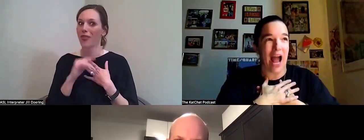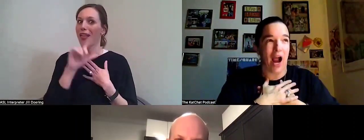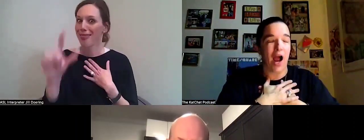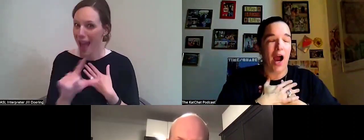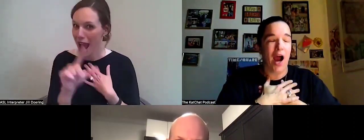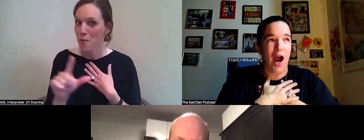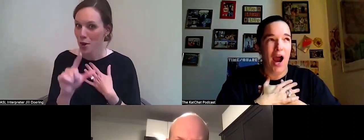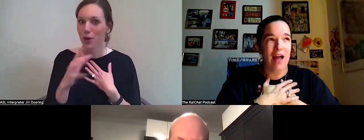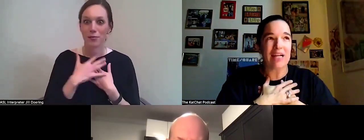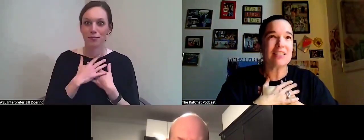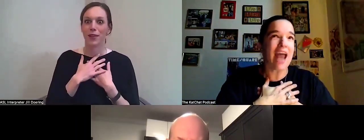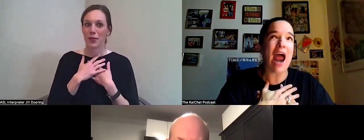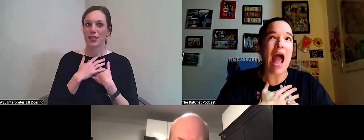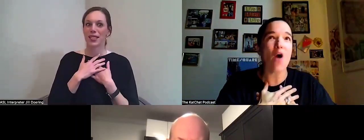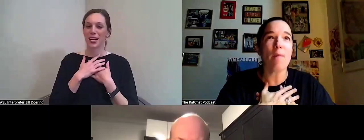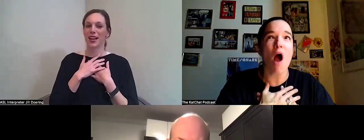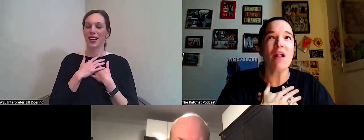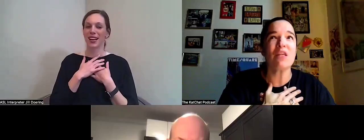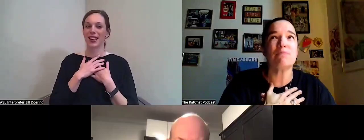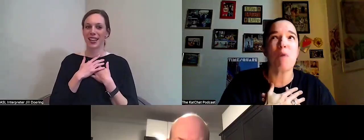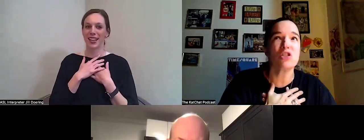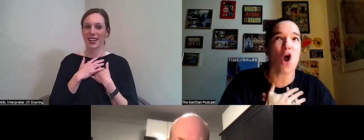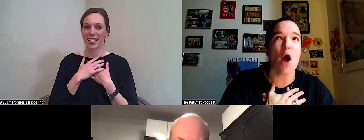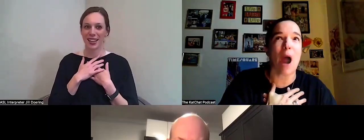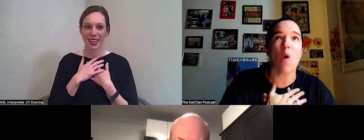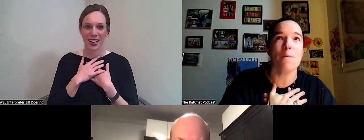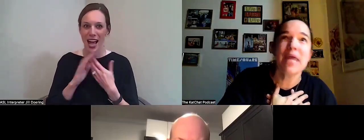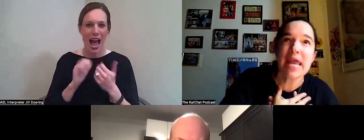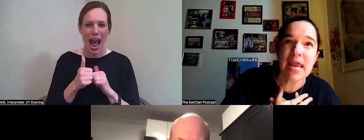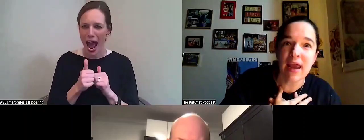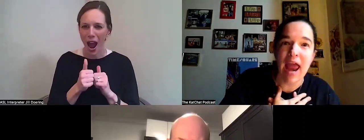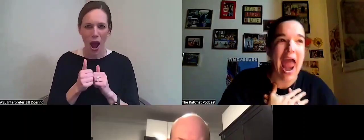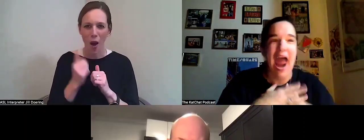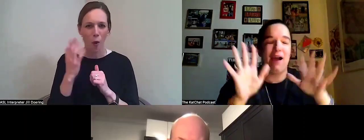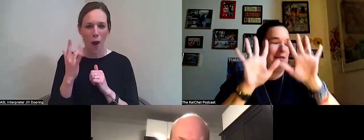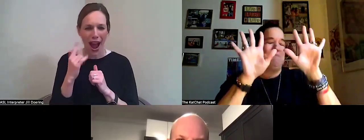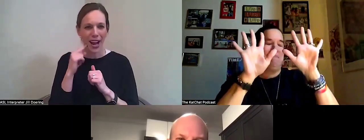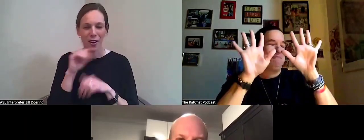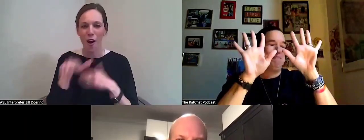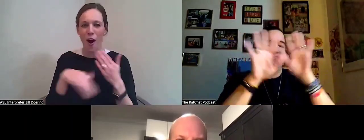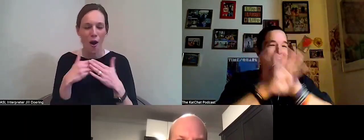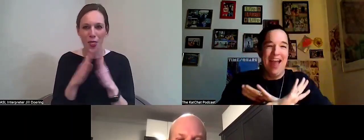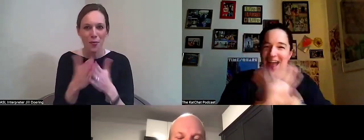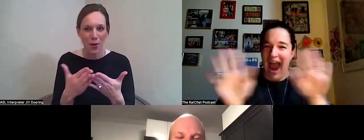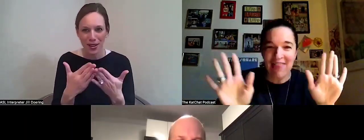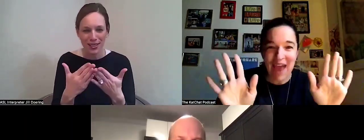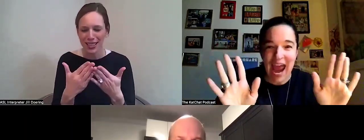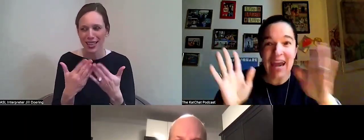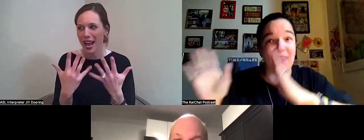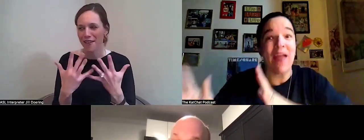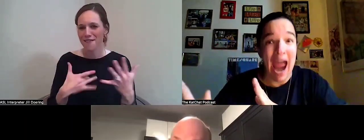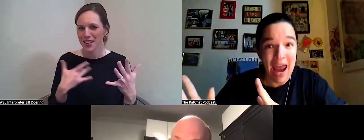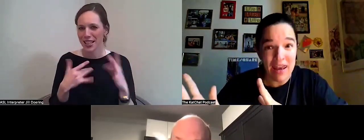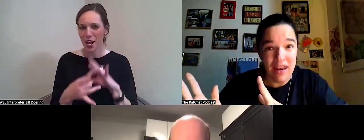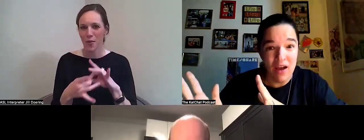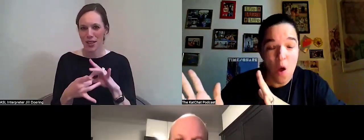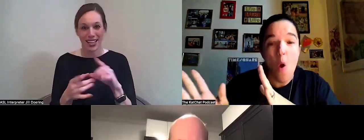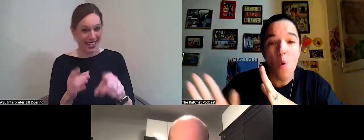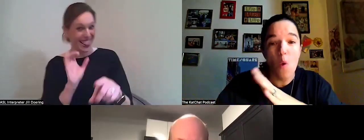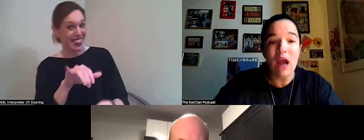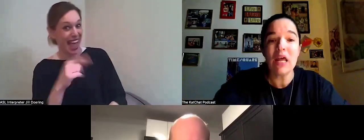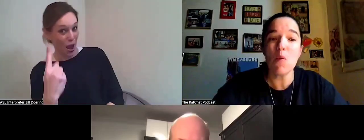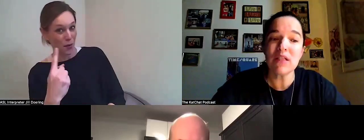I was like, Dad, how come all of these books are about me? Oh, And then that at the one's